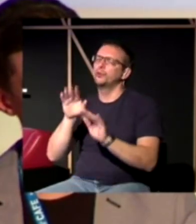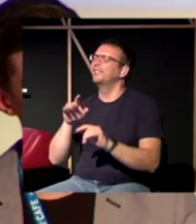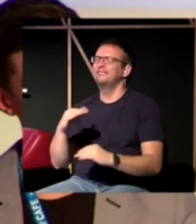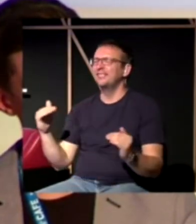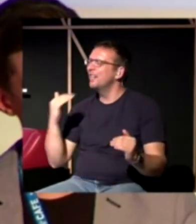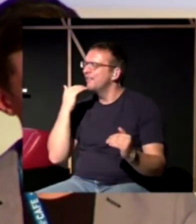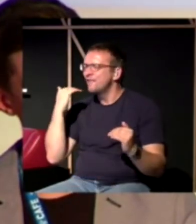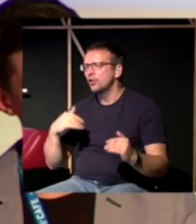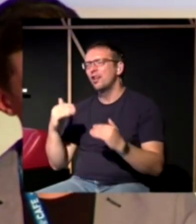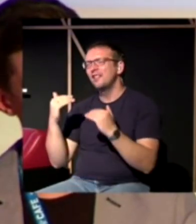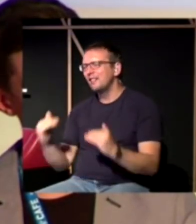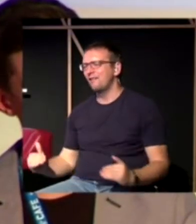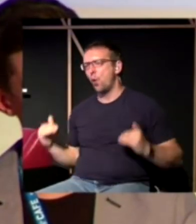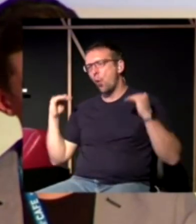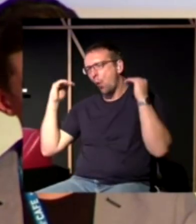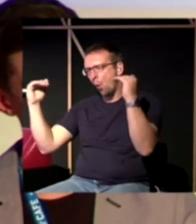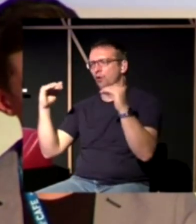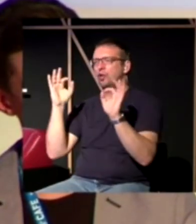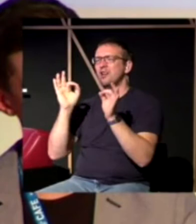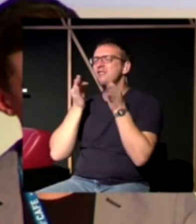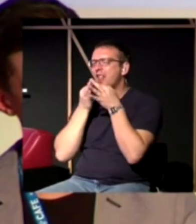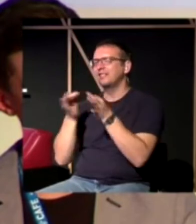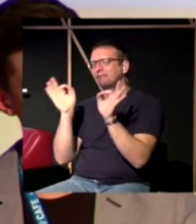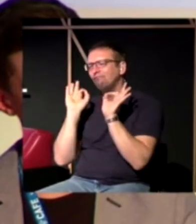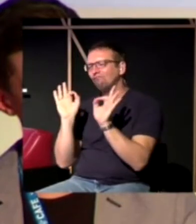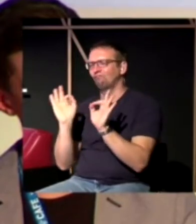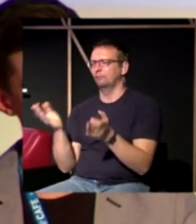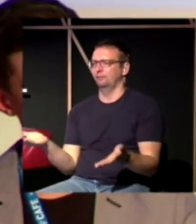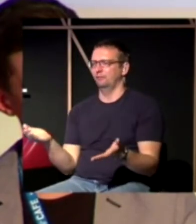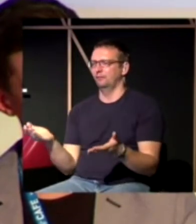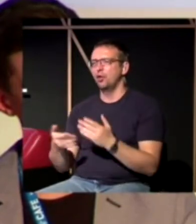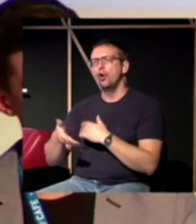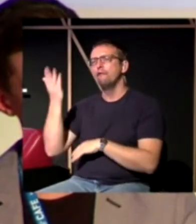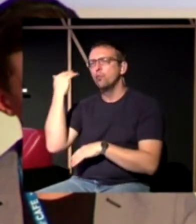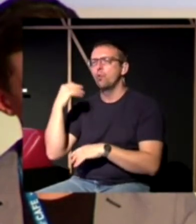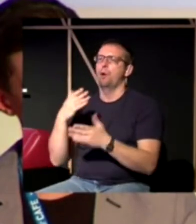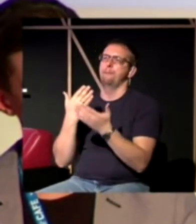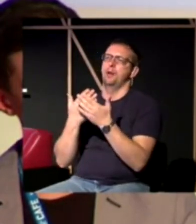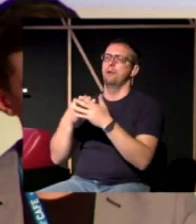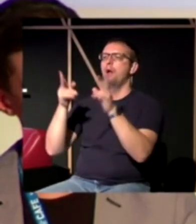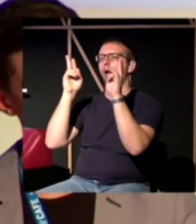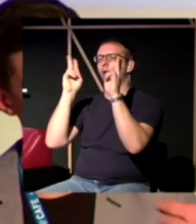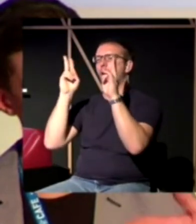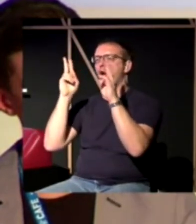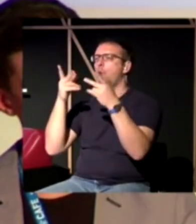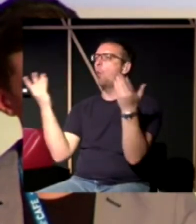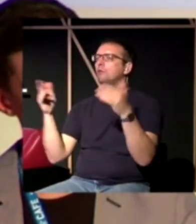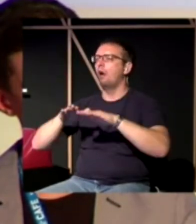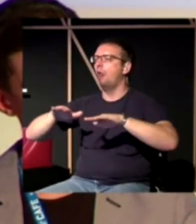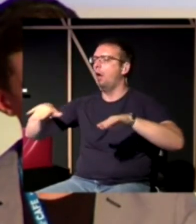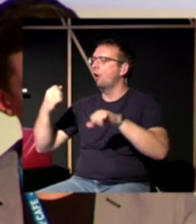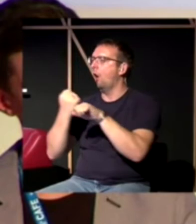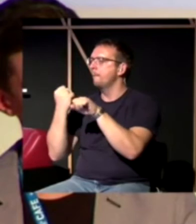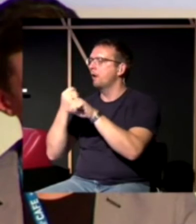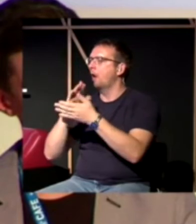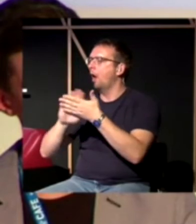their warehouse workers, and they give up their time to go and commentate at their local football club. Their payment, it's their club.